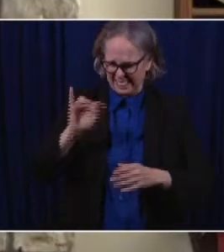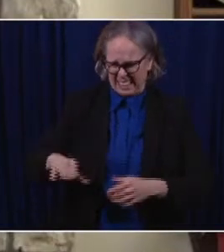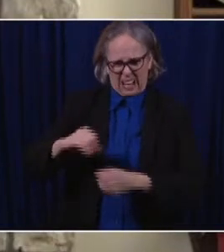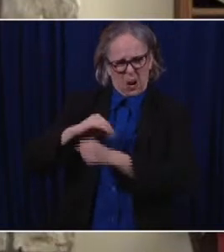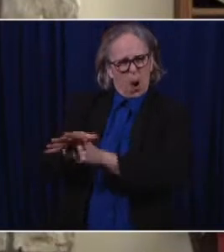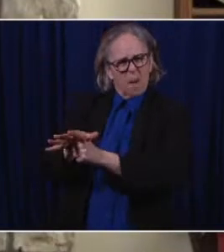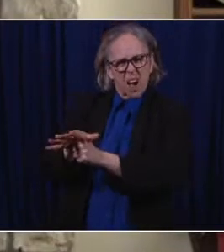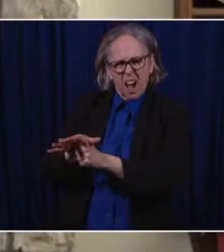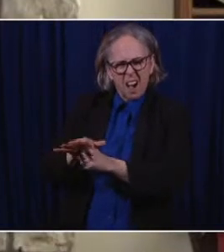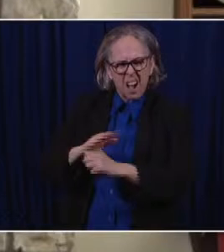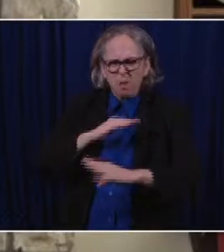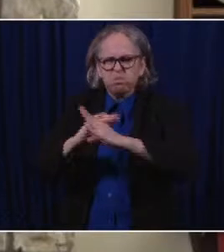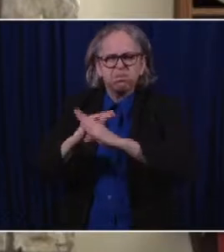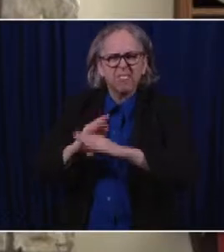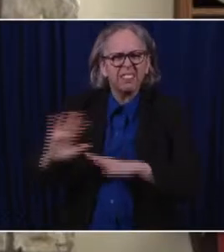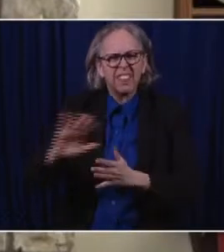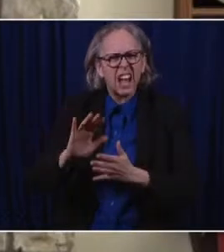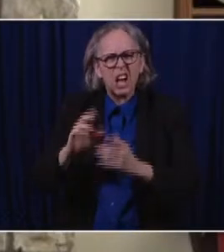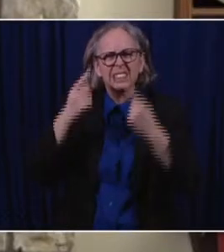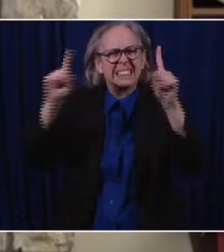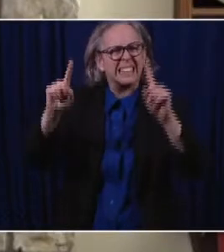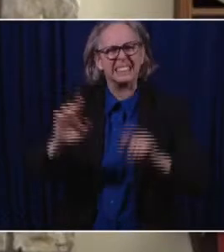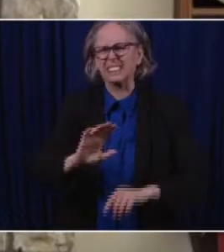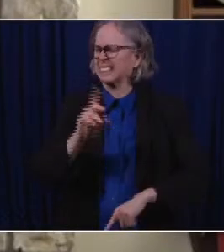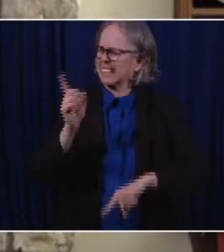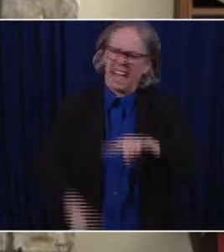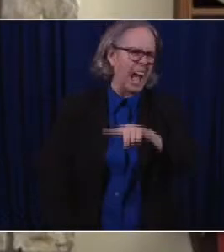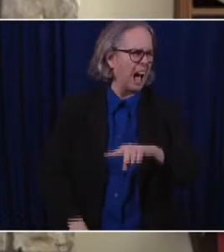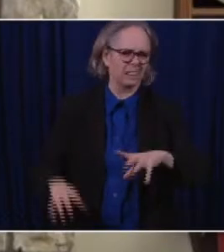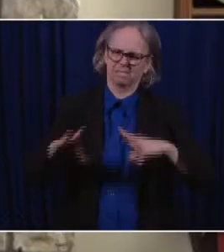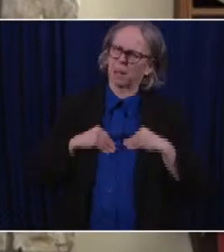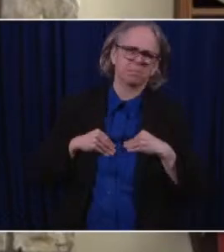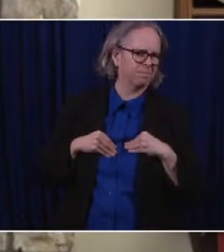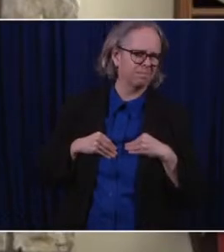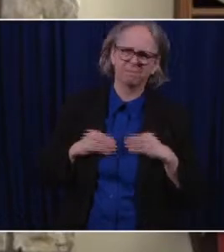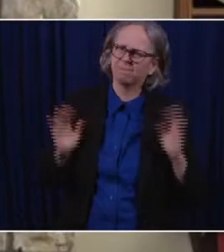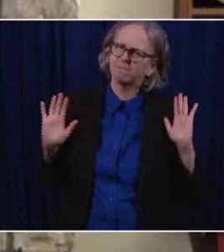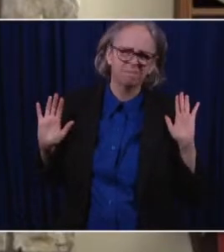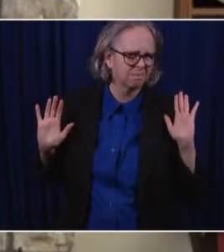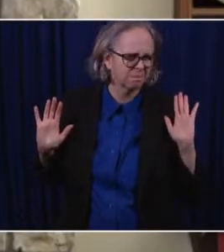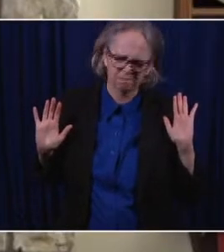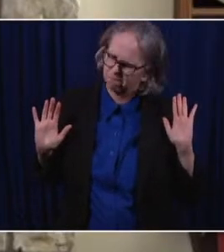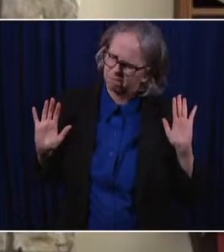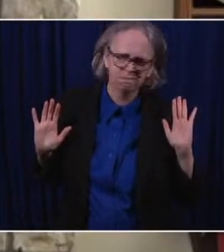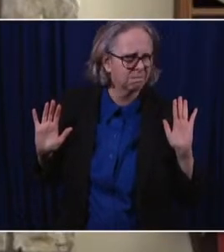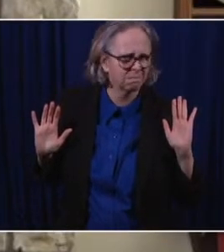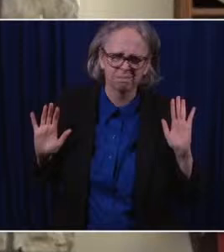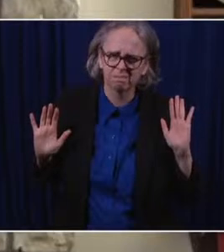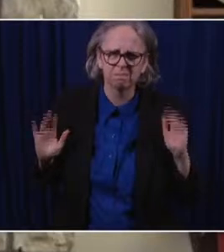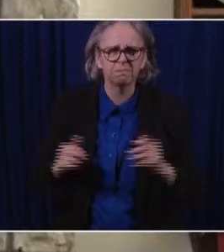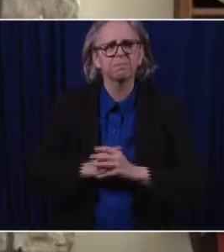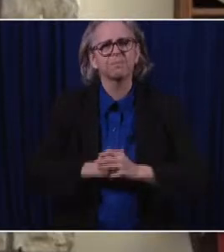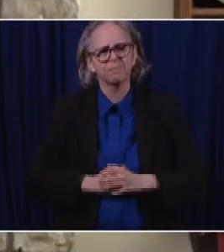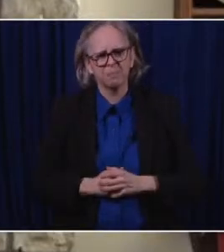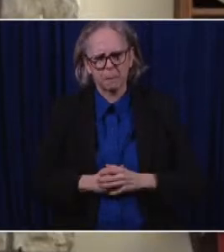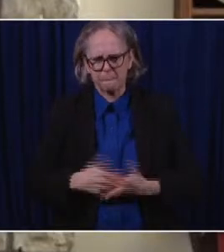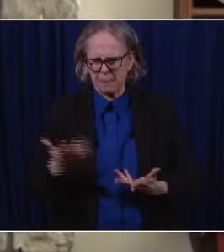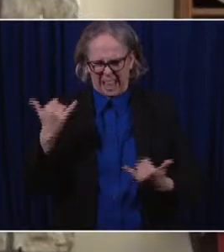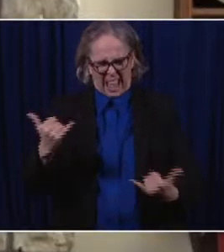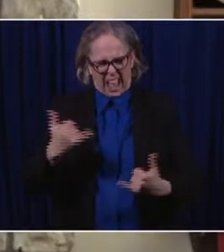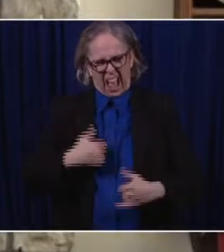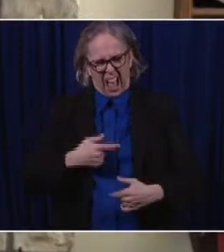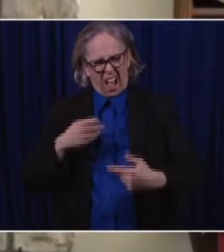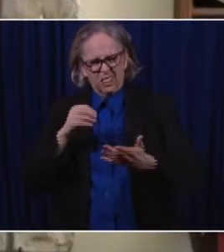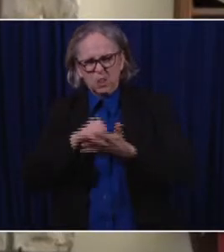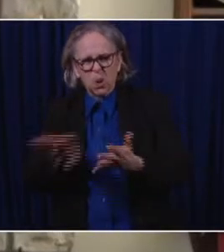to flourish and to thrive. After what has been an extremely challenging time in Ohio, we